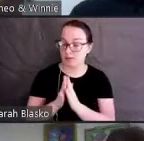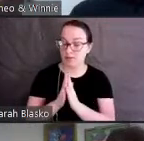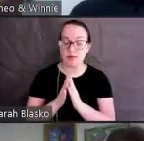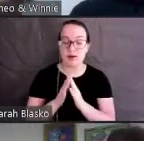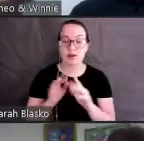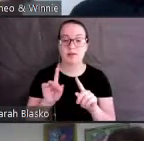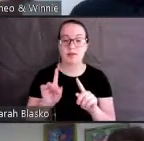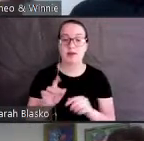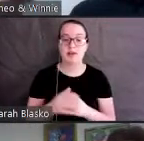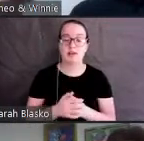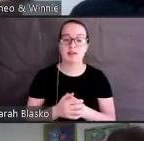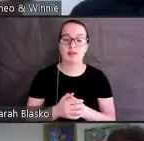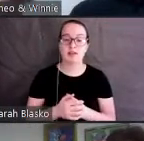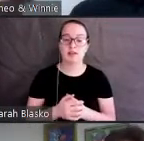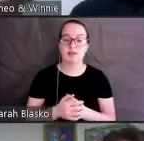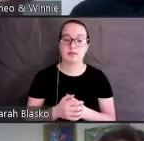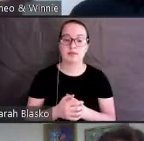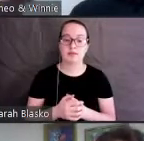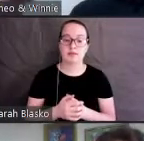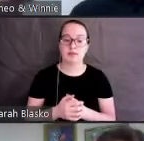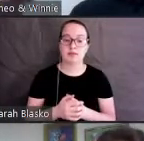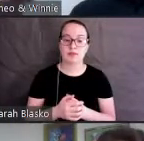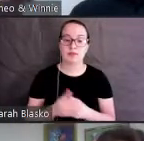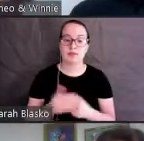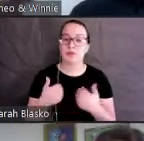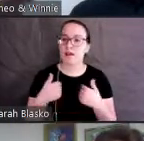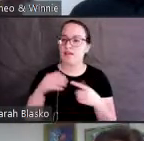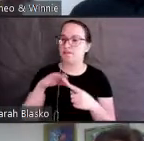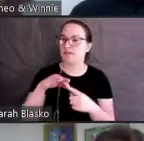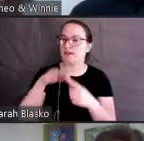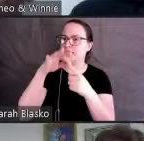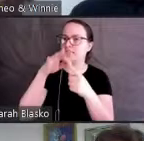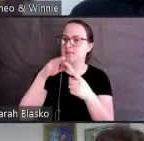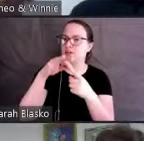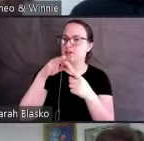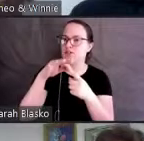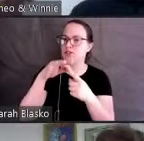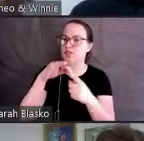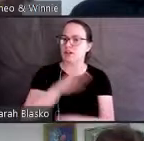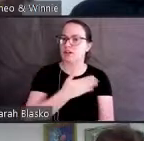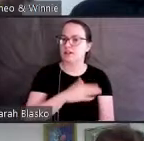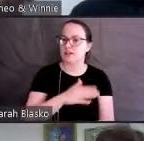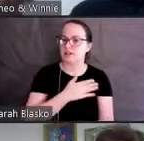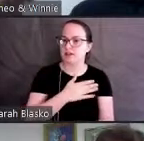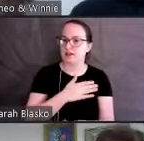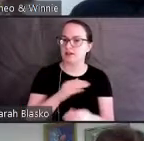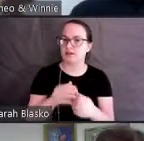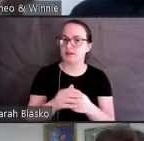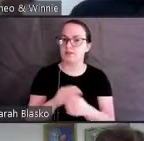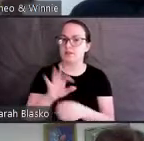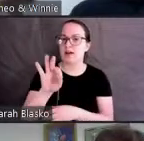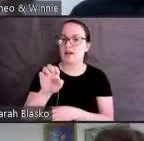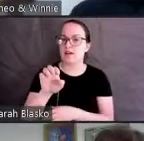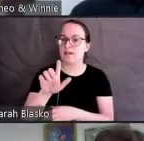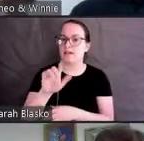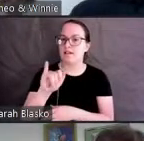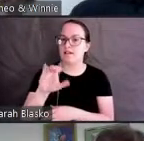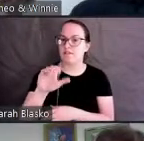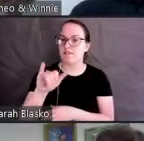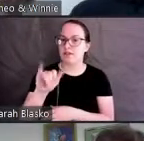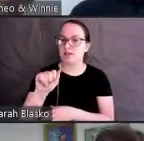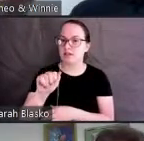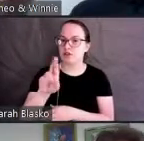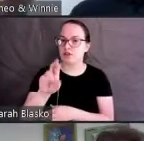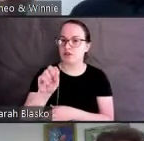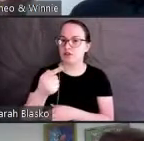I want to also say that we have a special treat during communion. We'll be listening to a original song by Felicia Rogers. She'll be able to